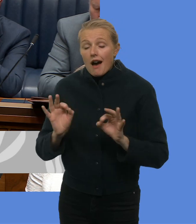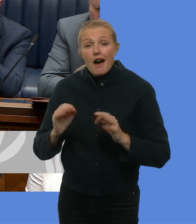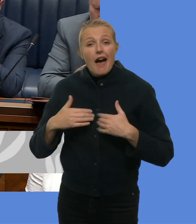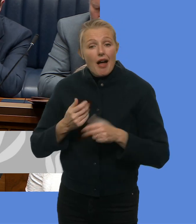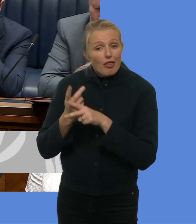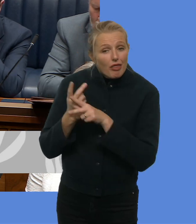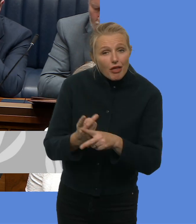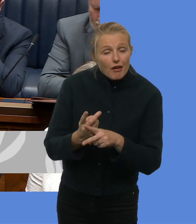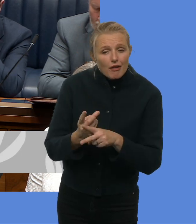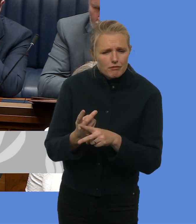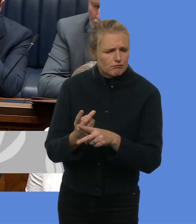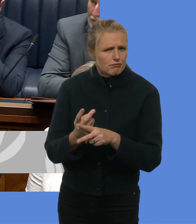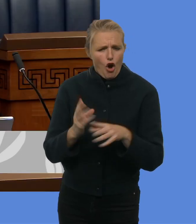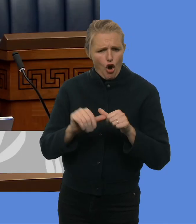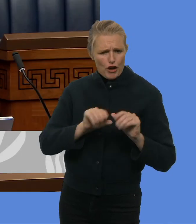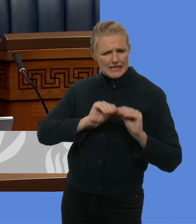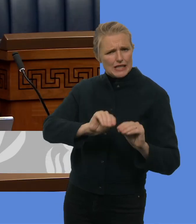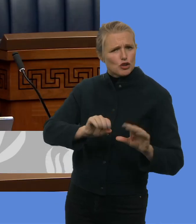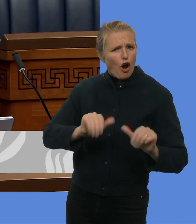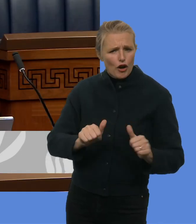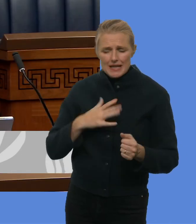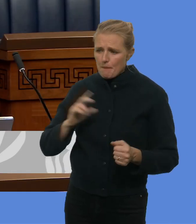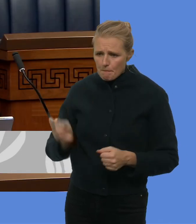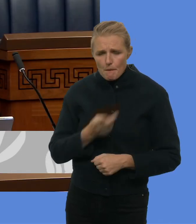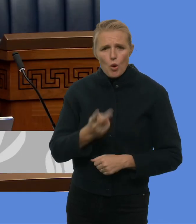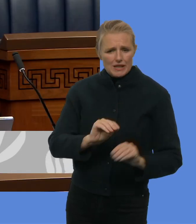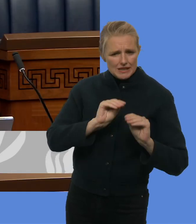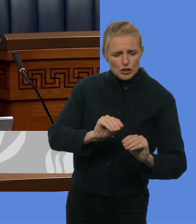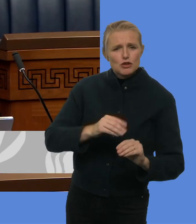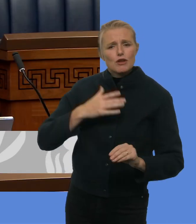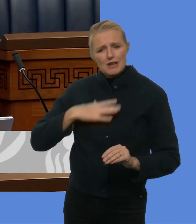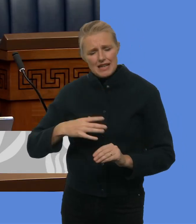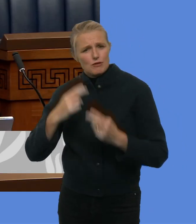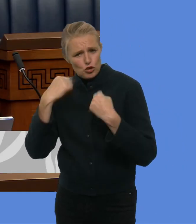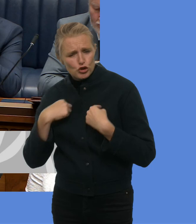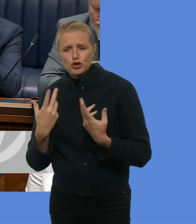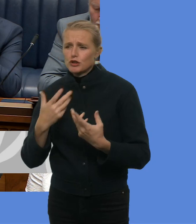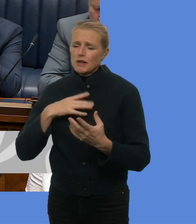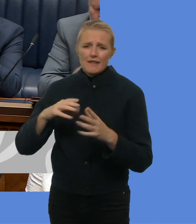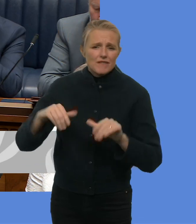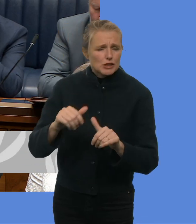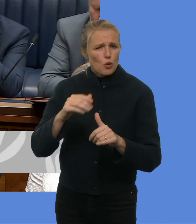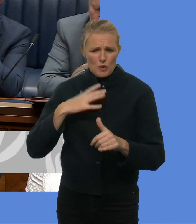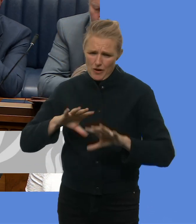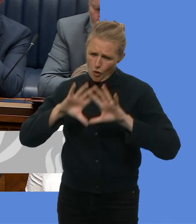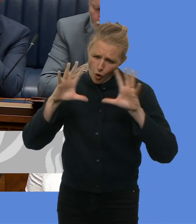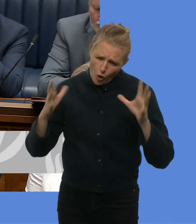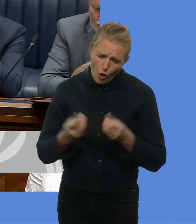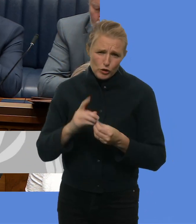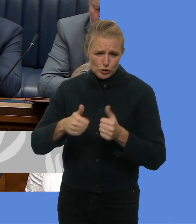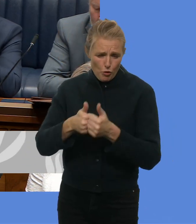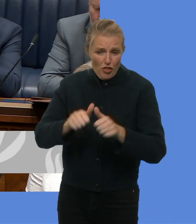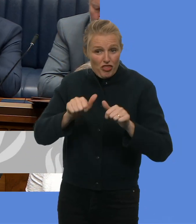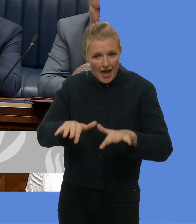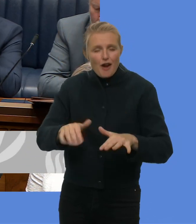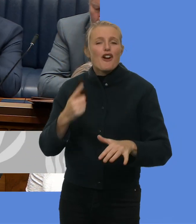have the appropriate professional support from the Department of Health and the trusts. So it is critical that there is support put in